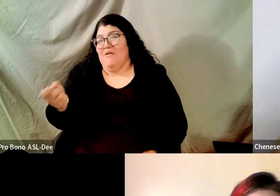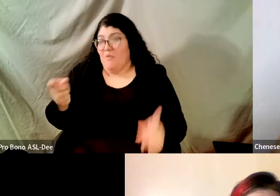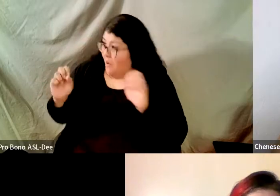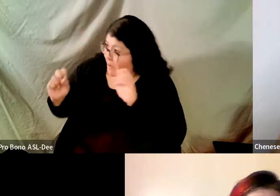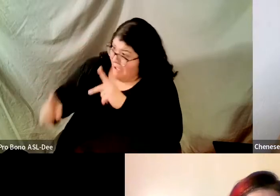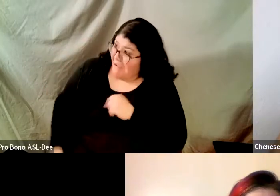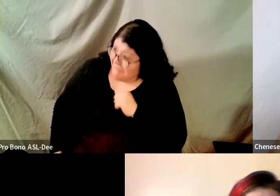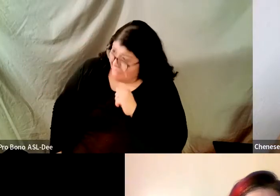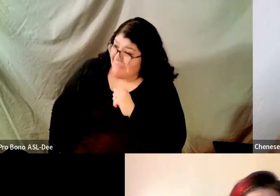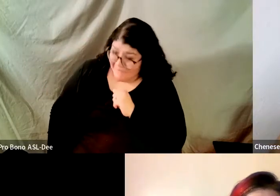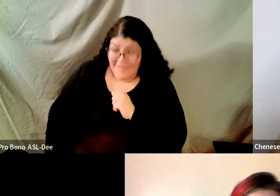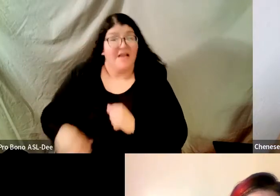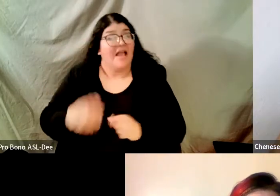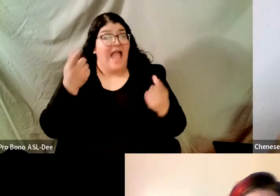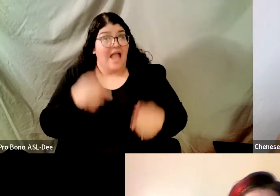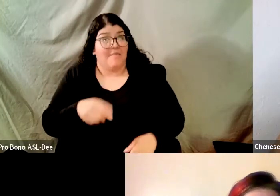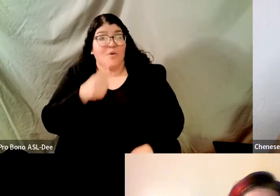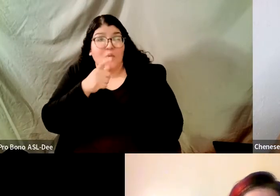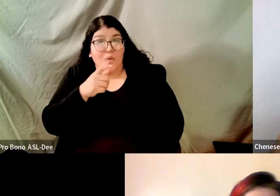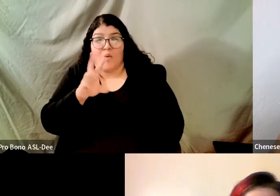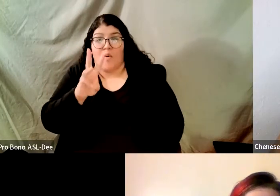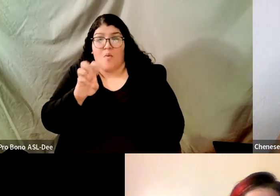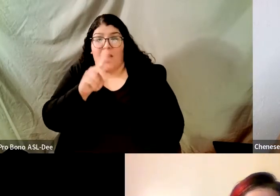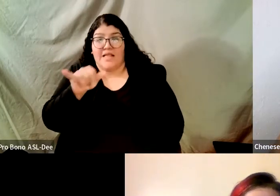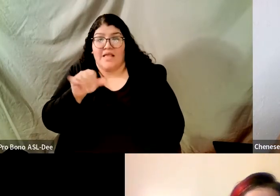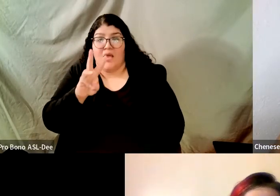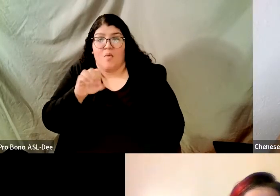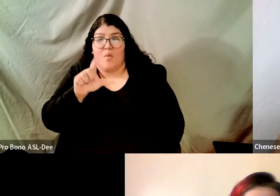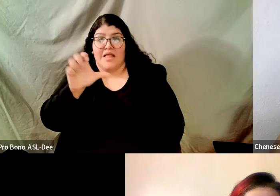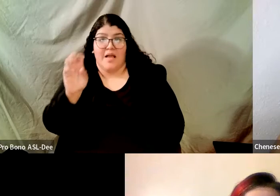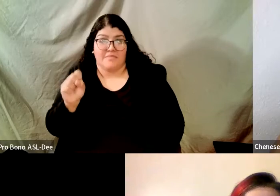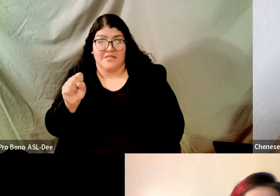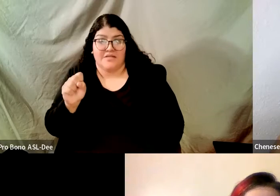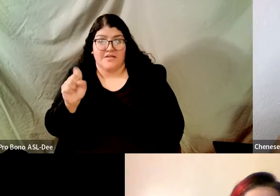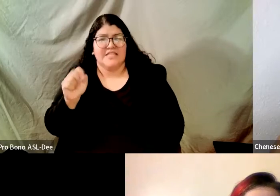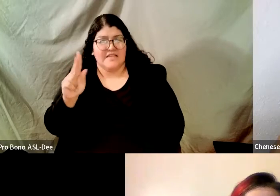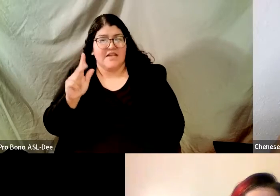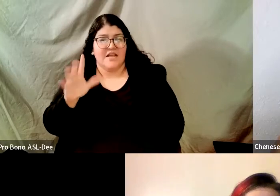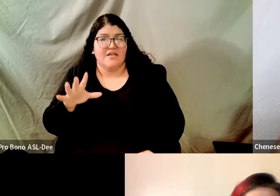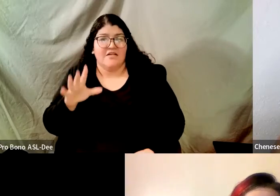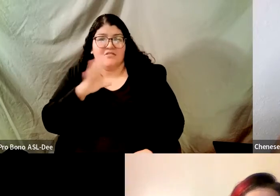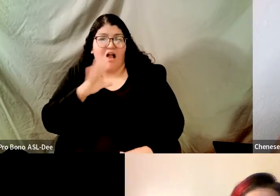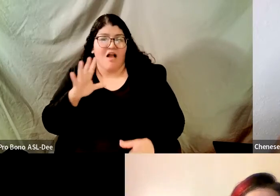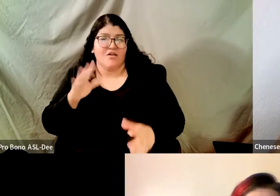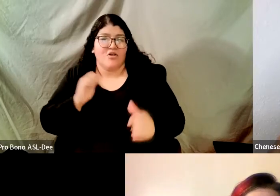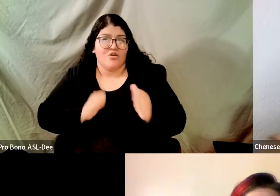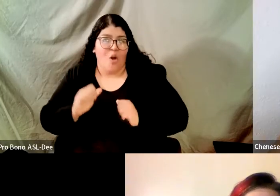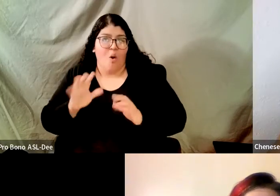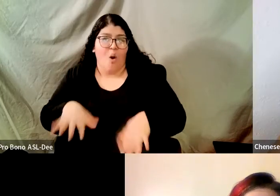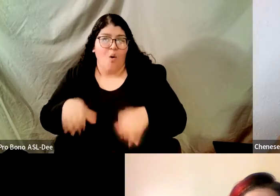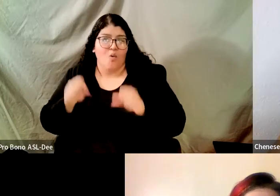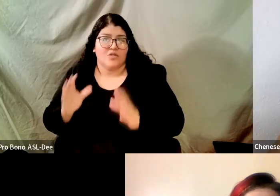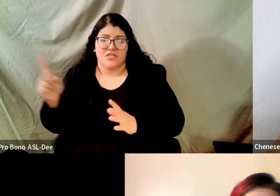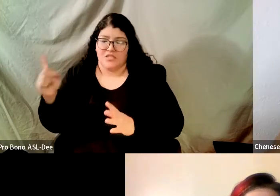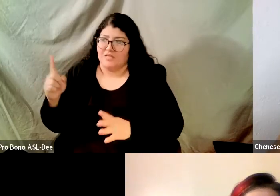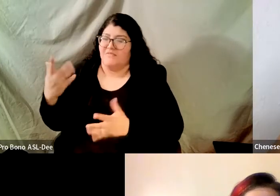time, Wendy Williams was doing a preview of her new talk show. And it was